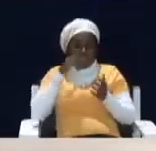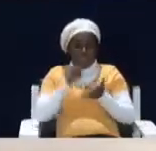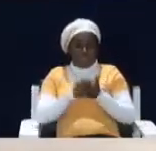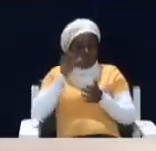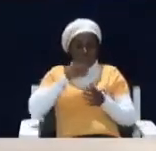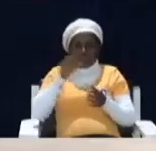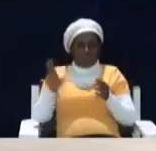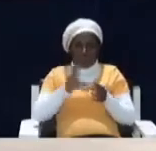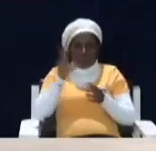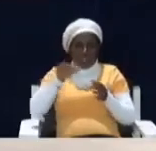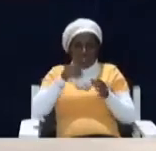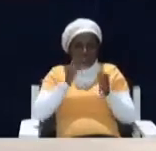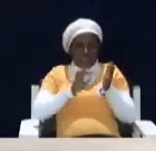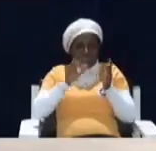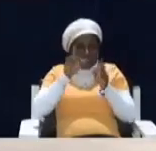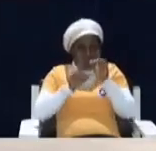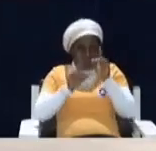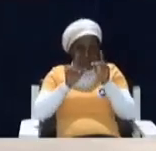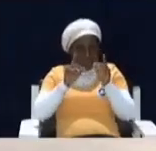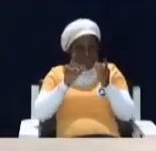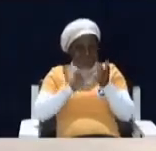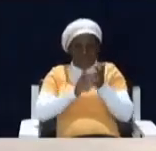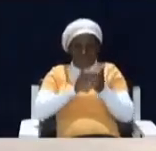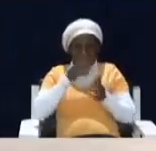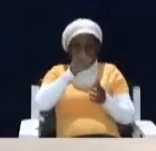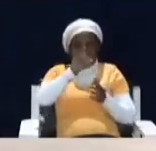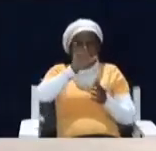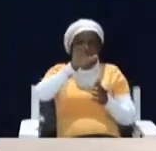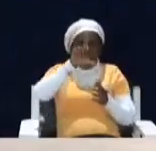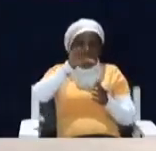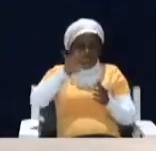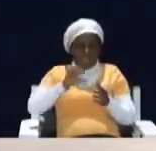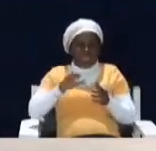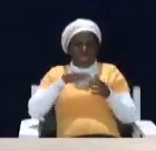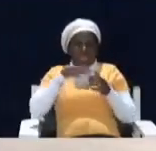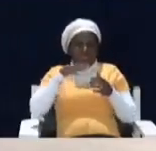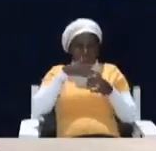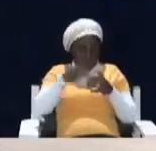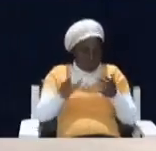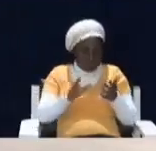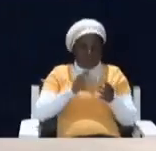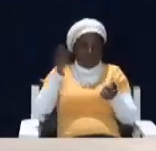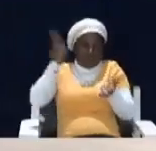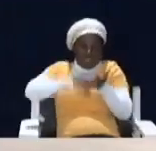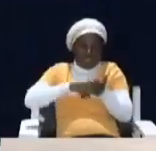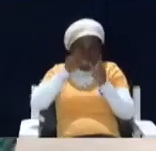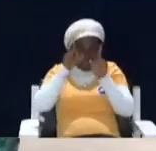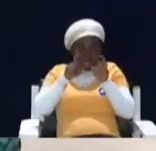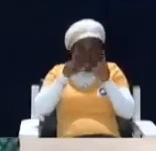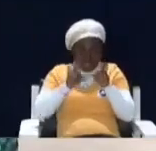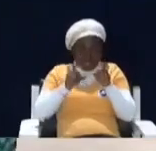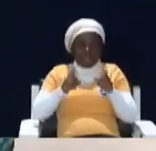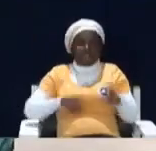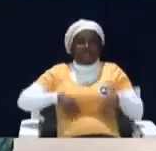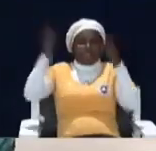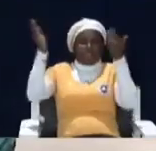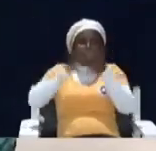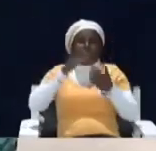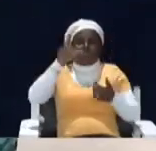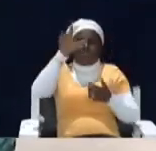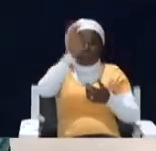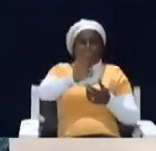dialysis. As at the end of March, when I repeated the test, the EGFR has gone to